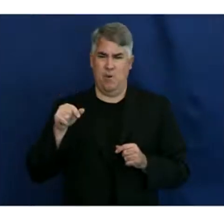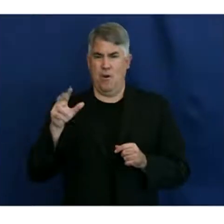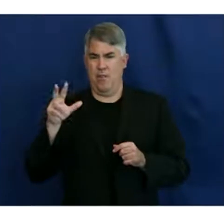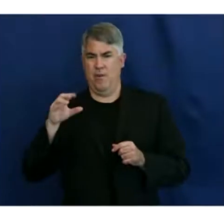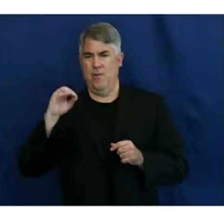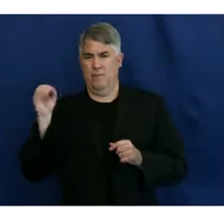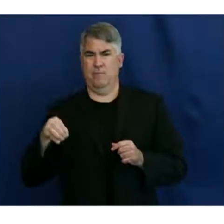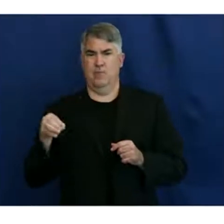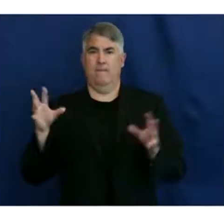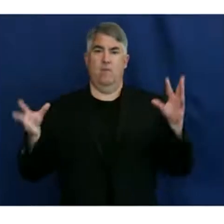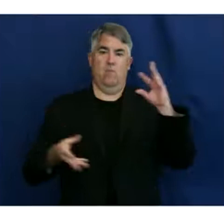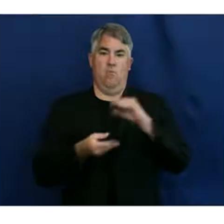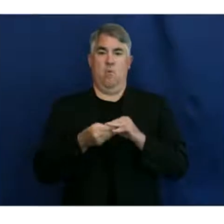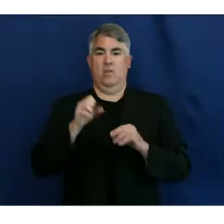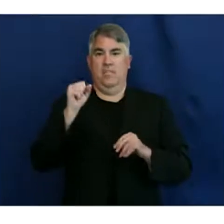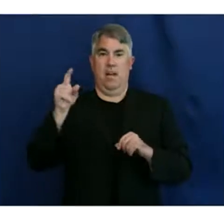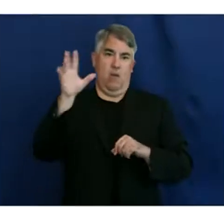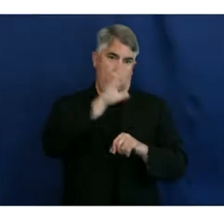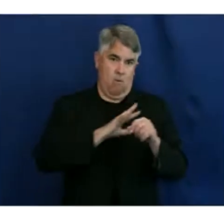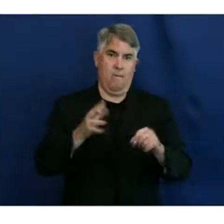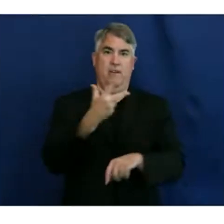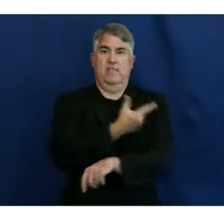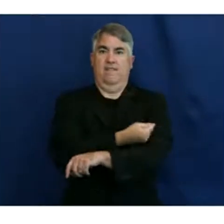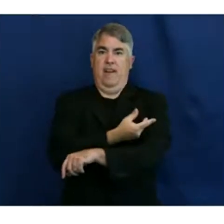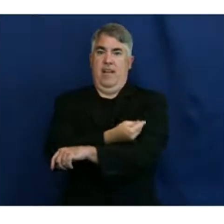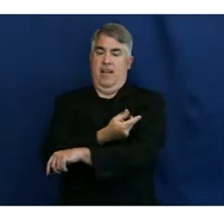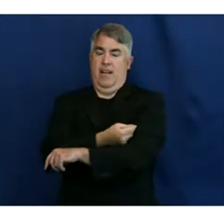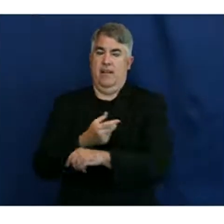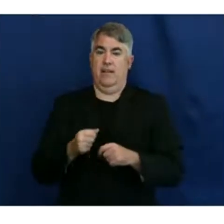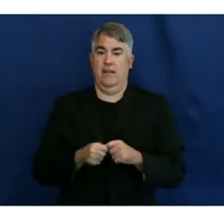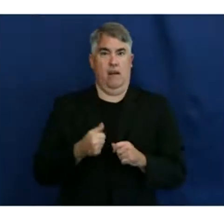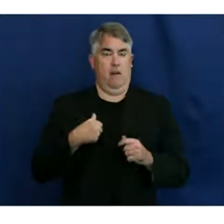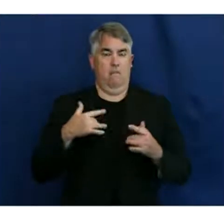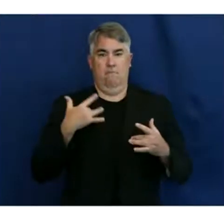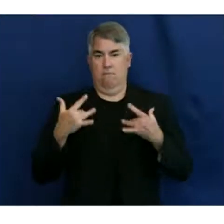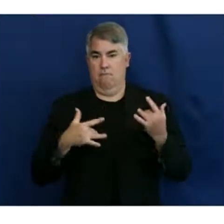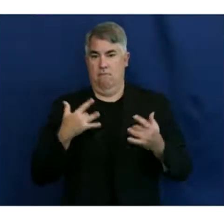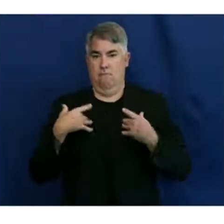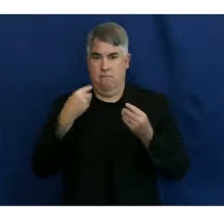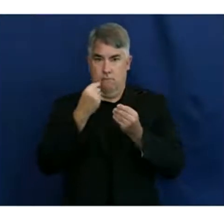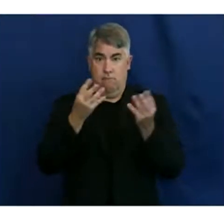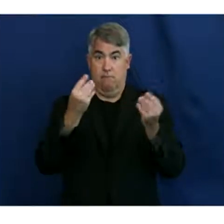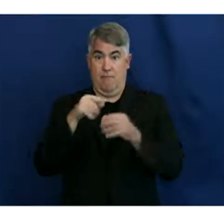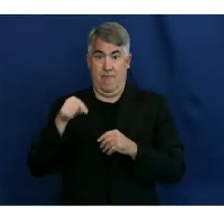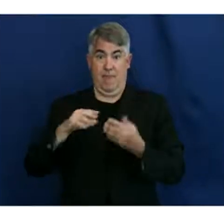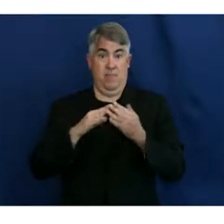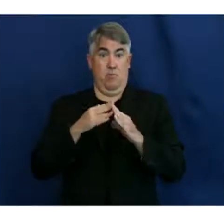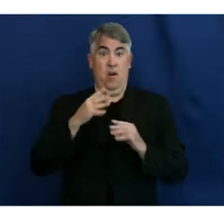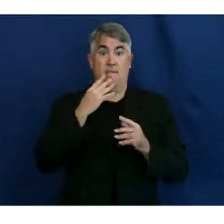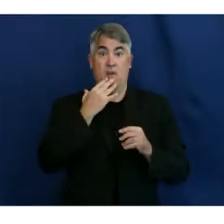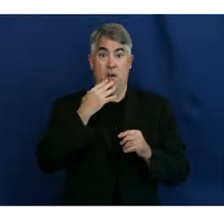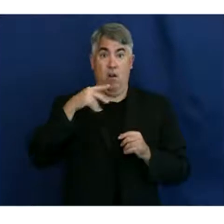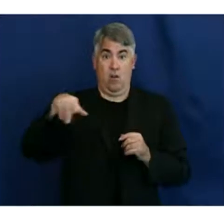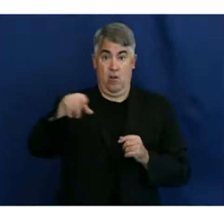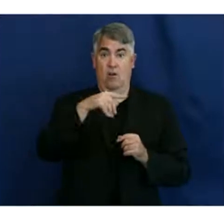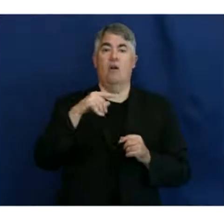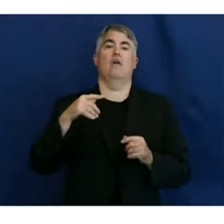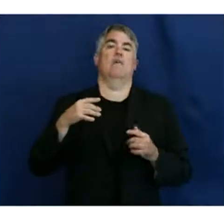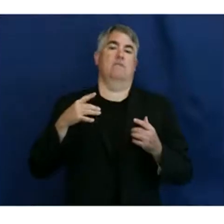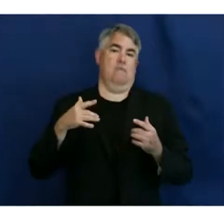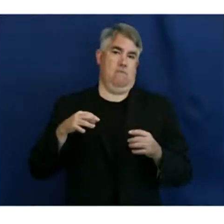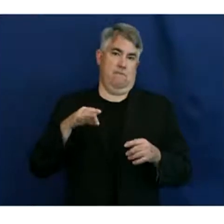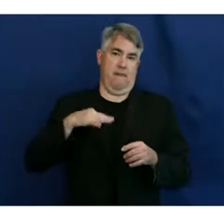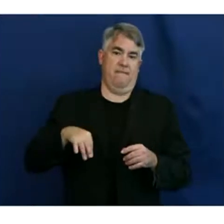32.3% of the total San Diego population. I'm happy to report that these are communities of color that are benefiting from these efforts.